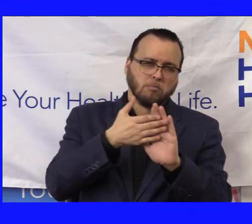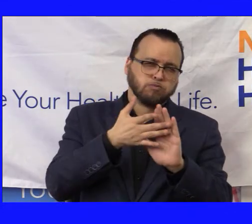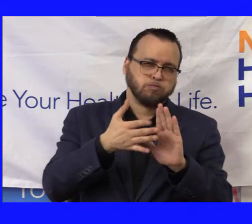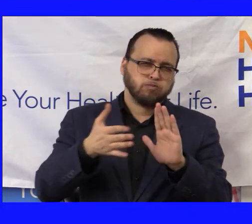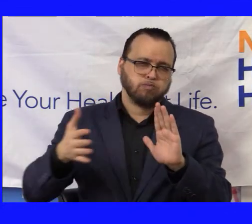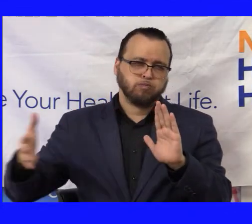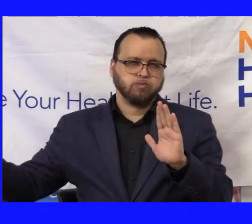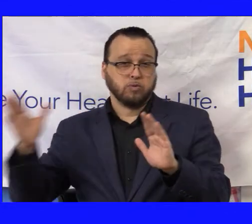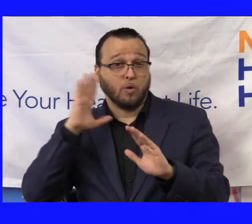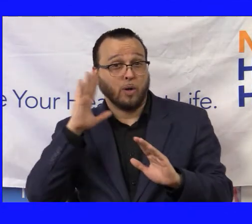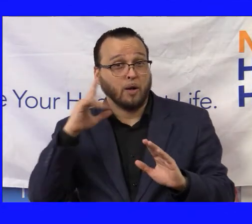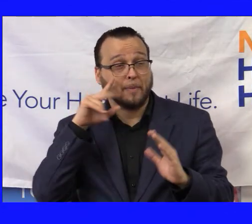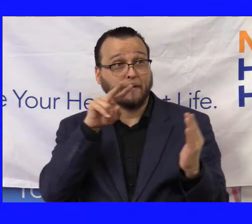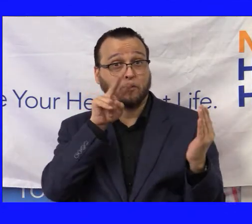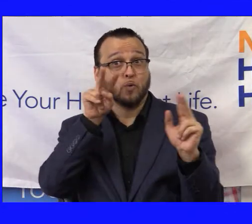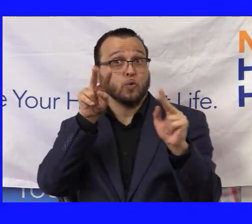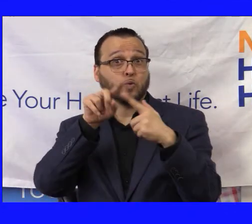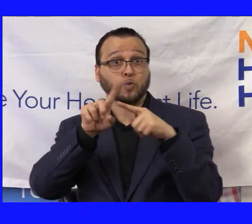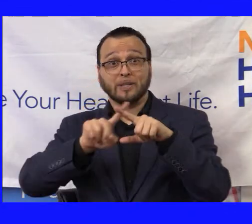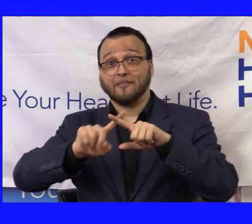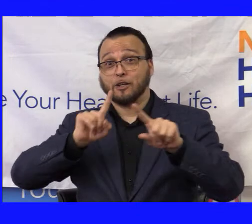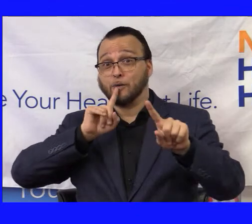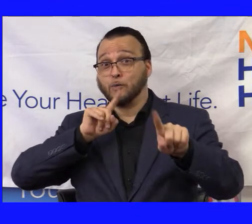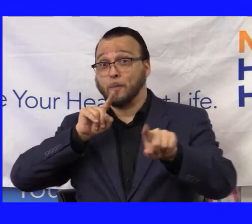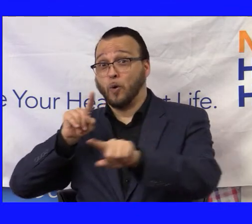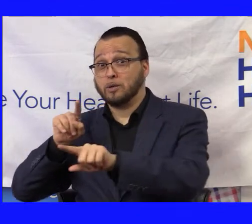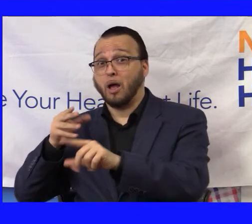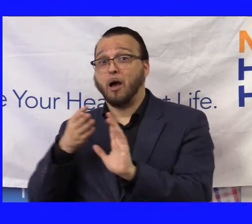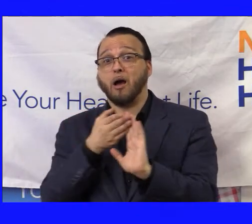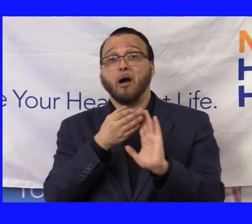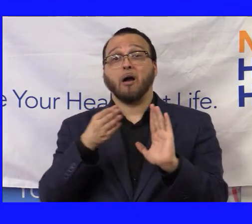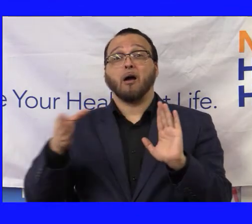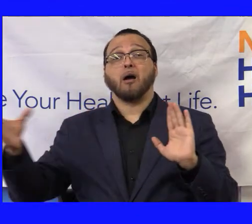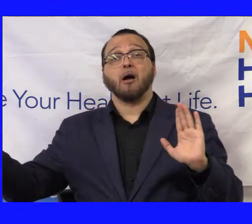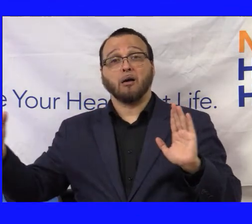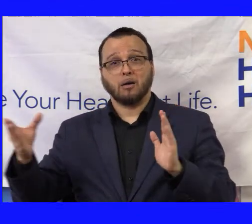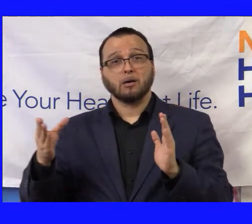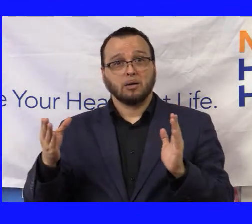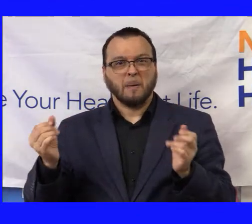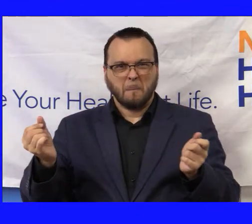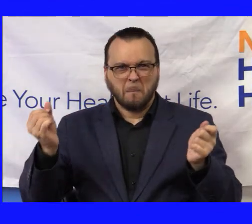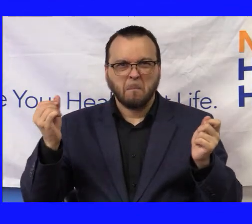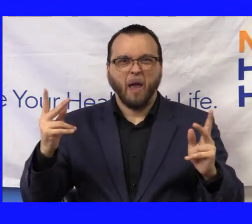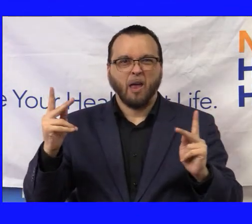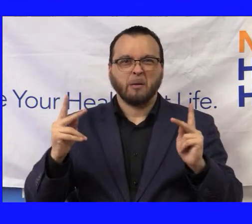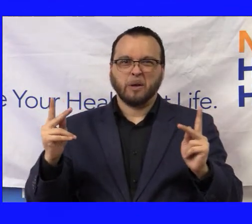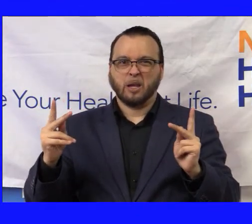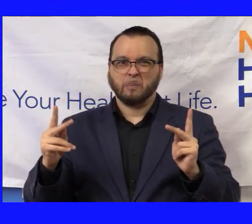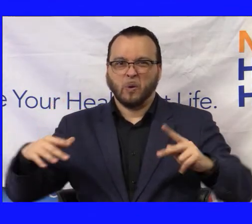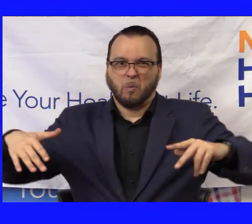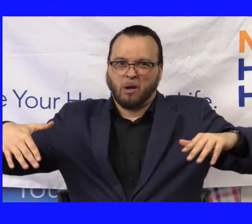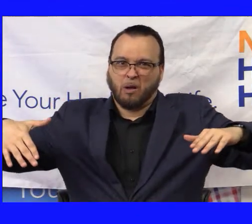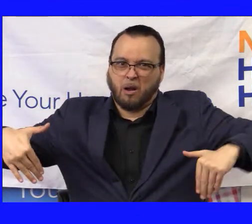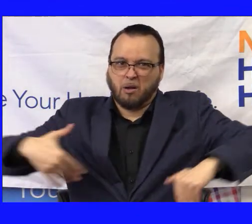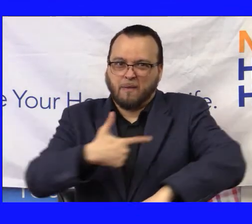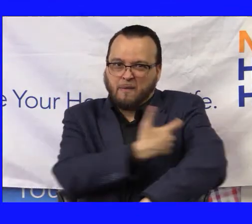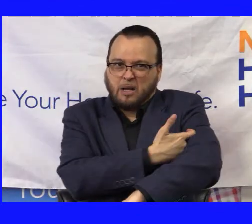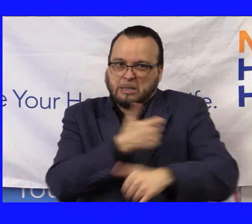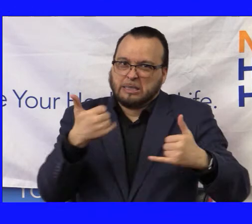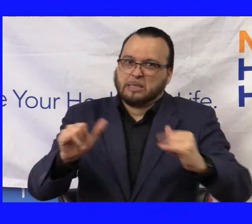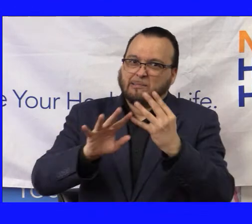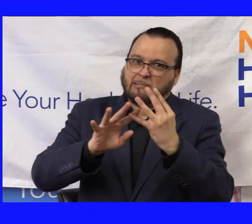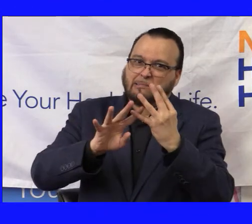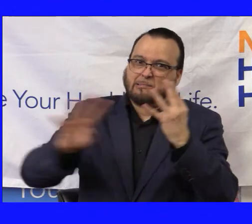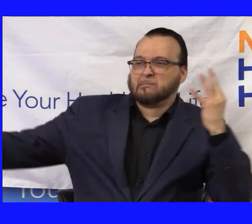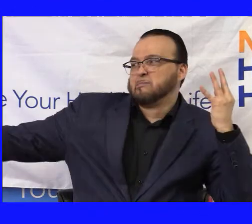read the reports, there is going to, the remaining people that needs to get vaccine is